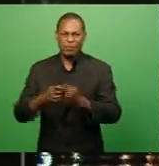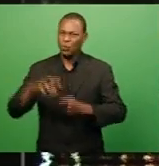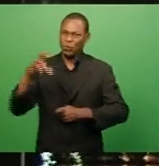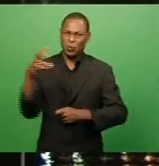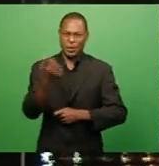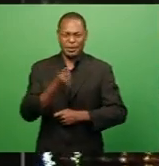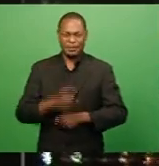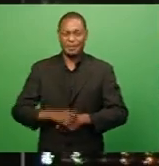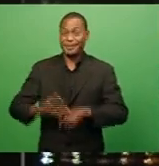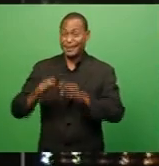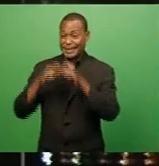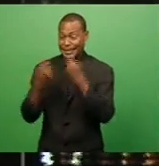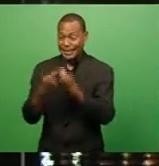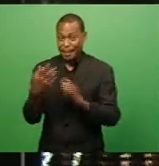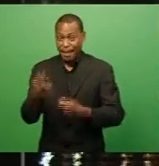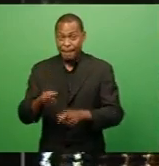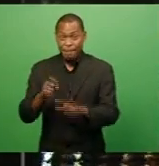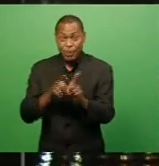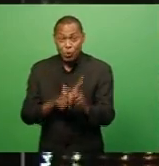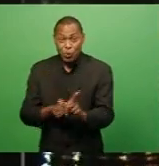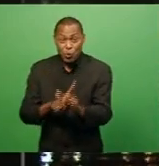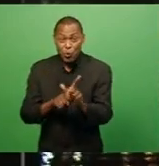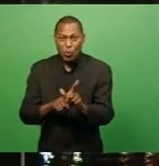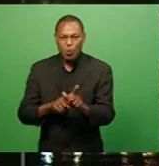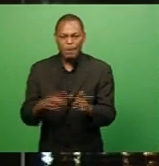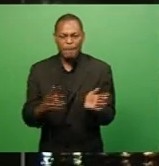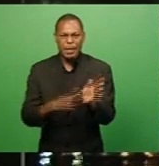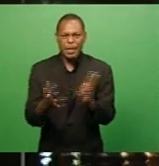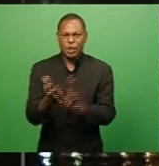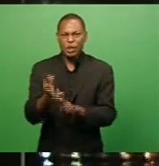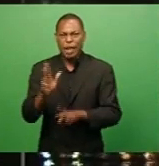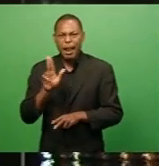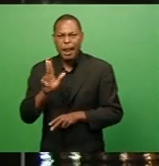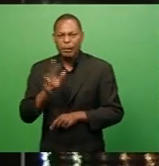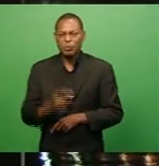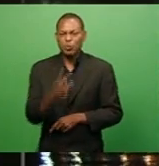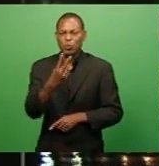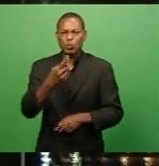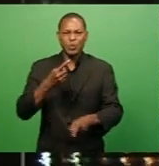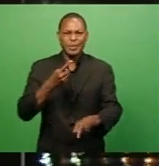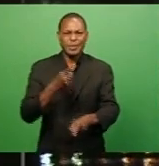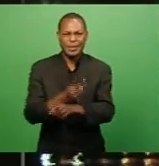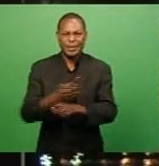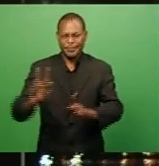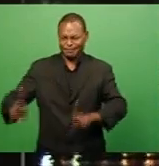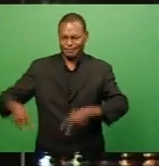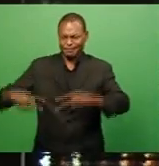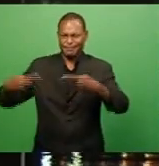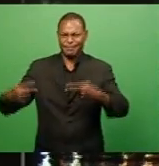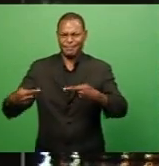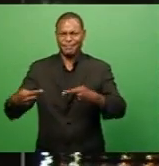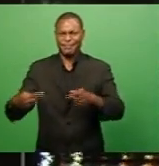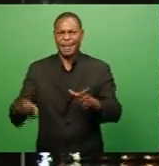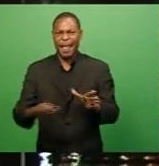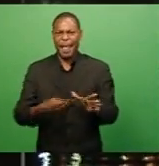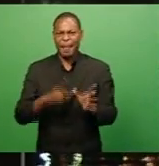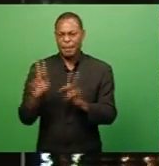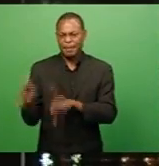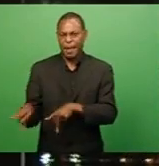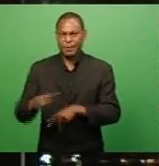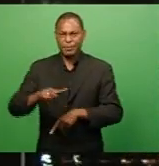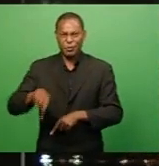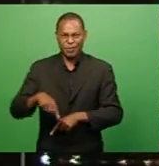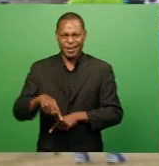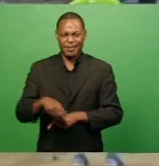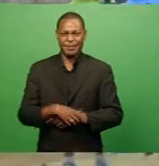up of youth from the village in Lau, is part of the 2-week-long tournament at Albert Park in Suva. Caroline Tavi with the